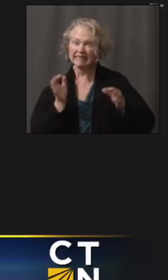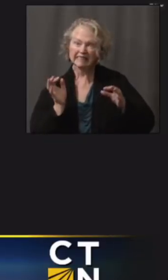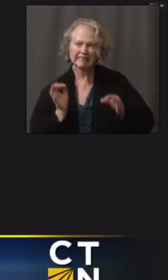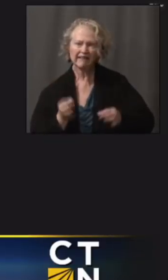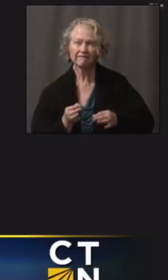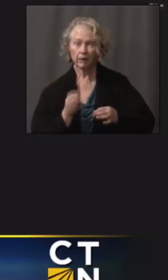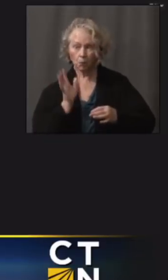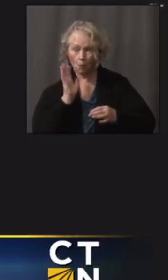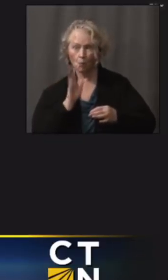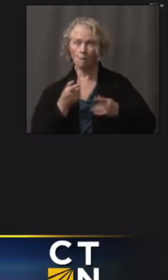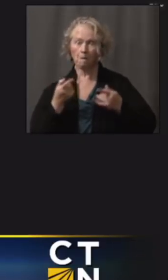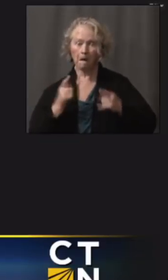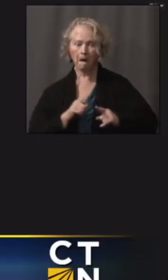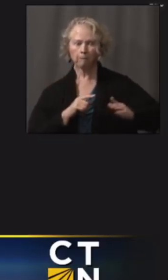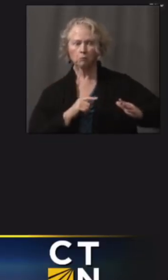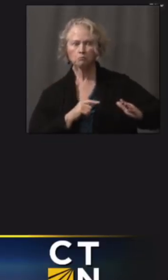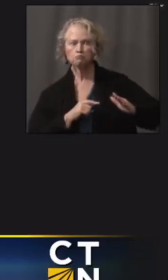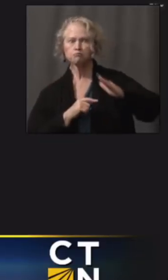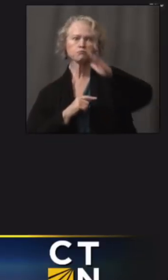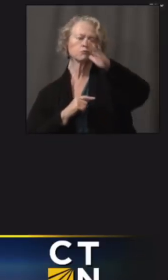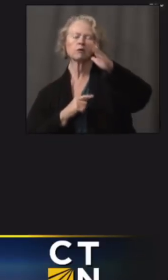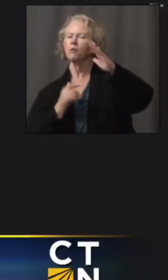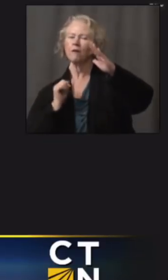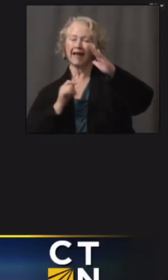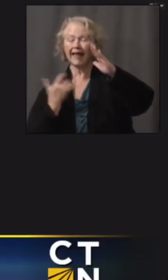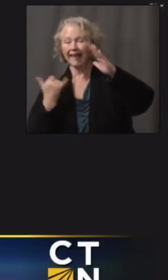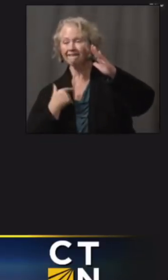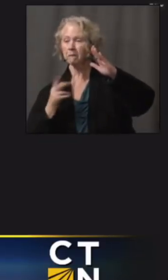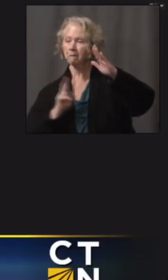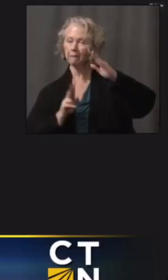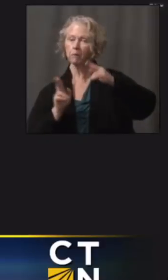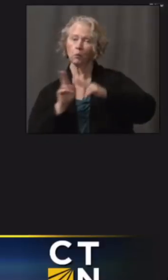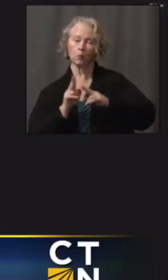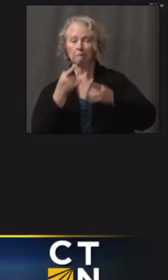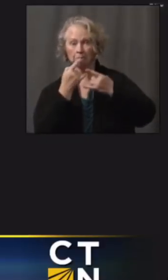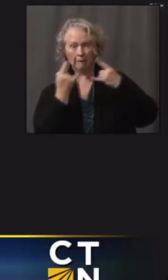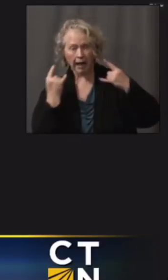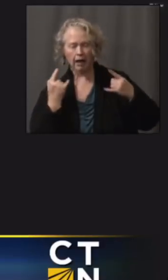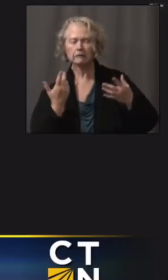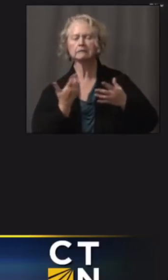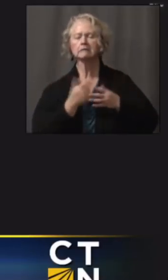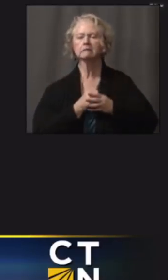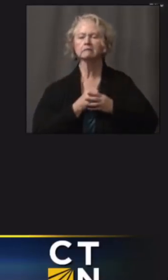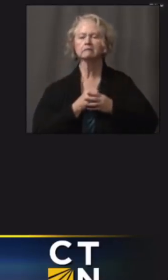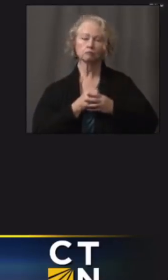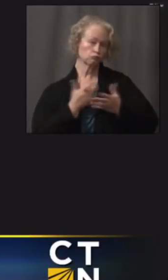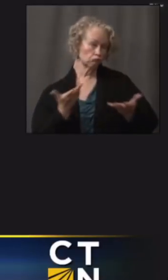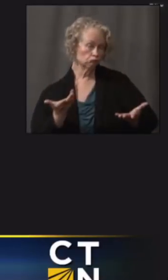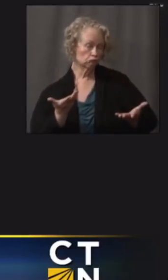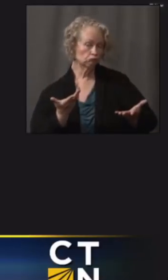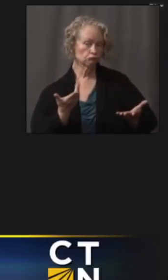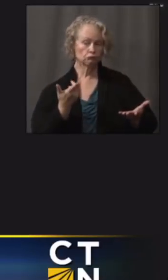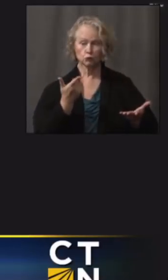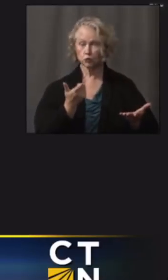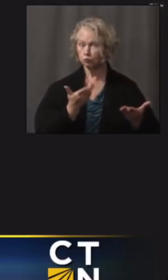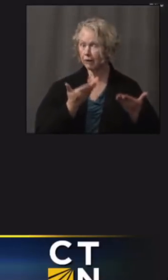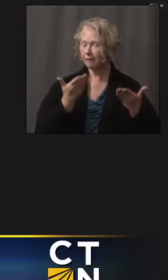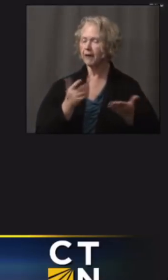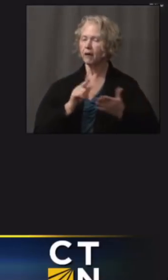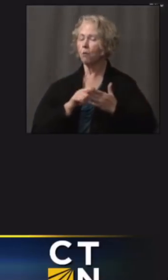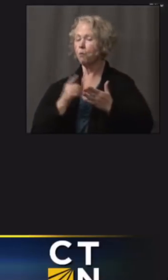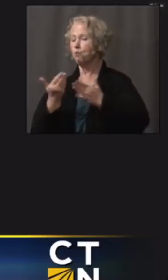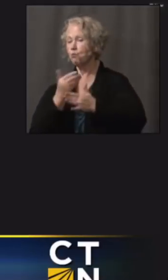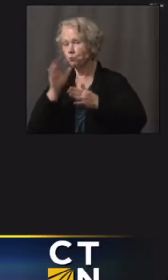rapid rise in cases if people do simple things like wearing a mask. Would you recommend, or is President-elect